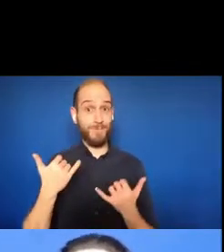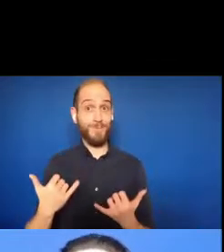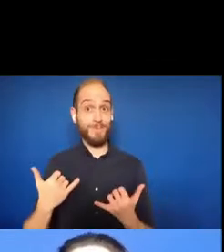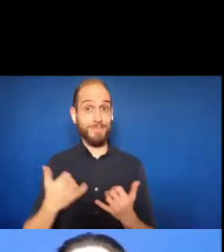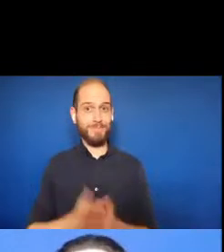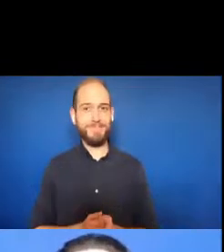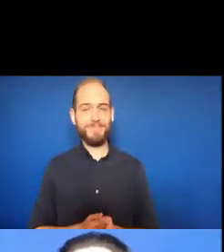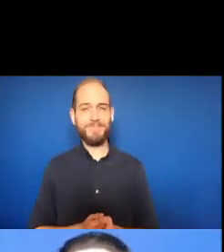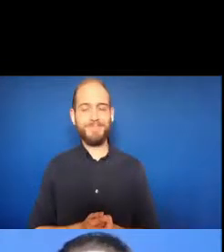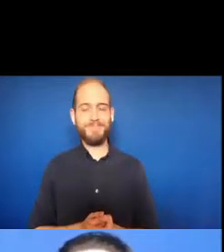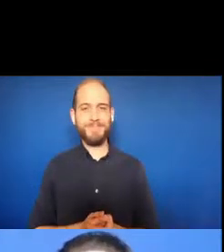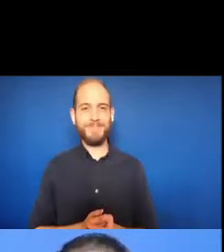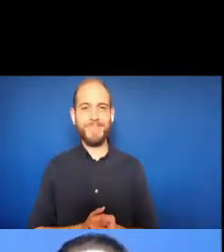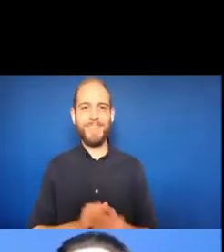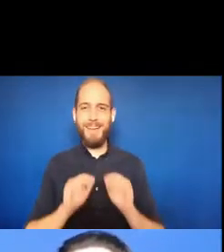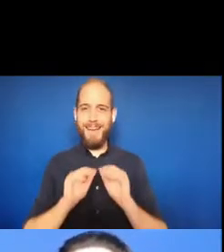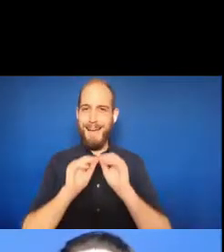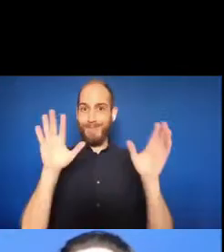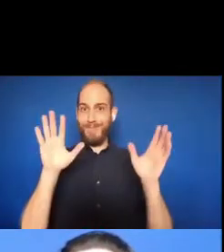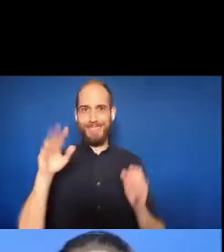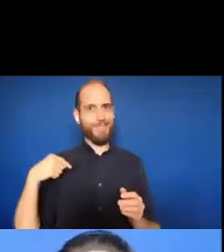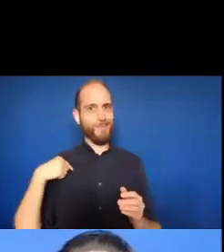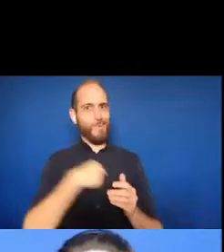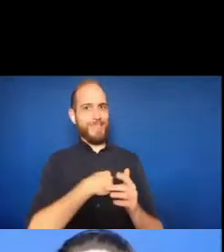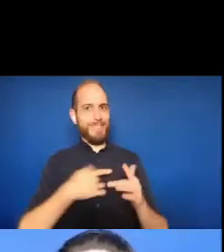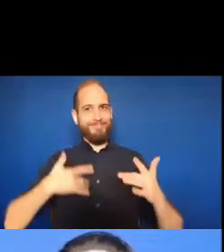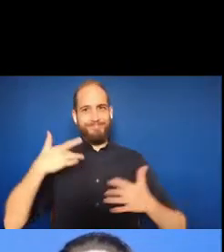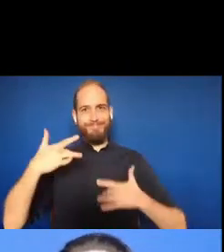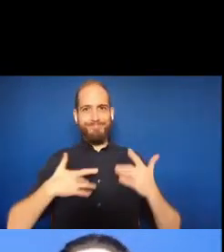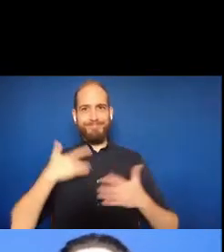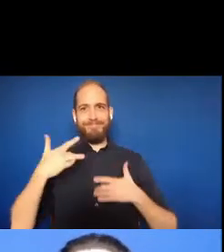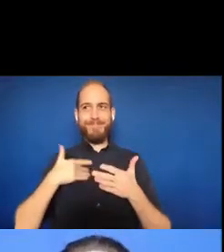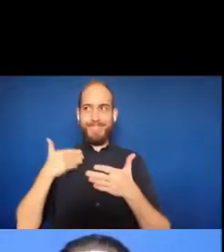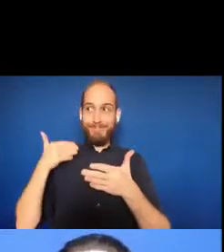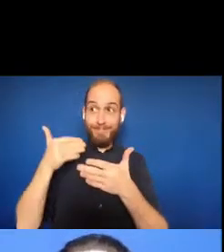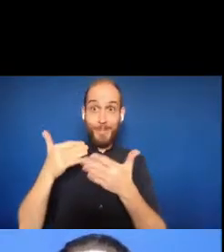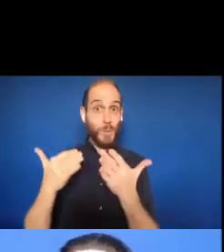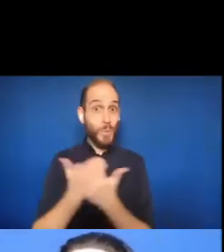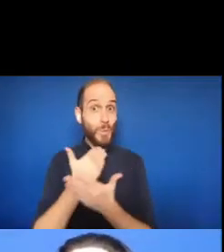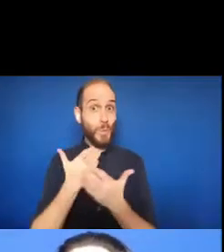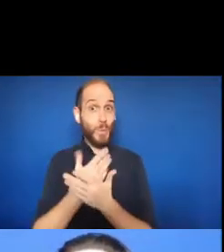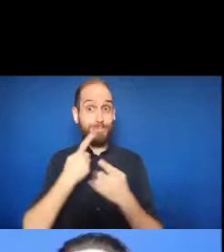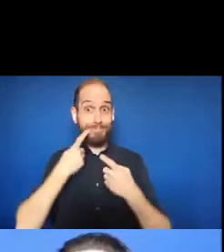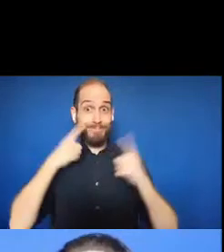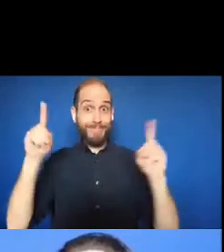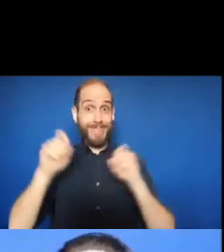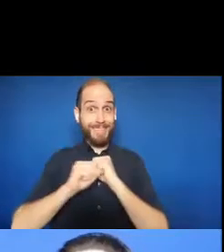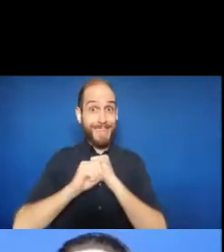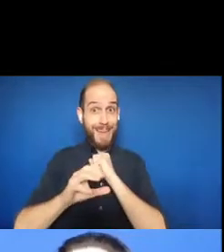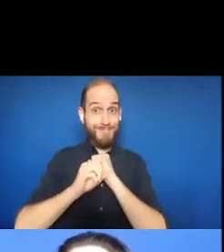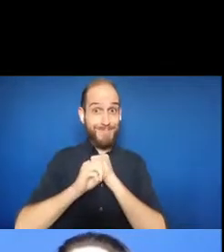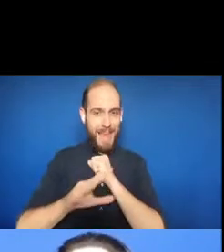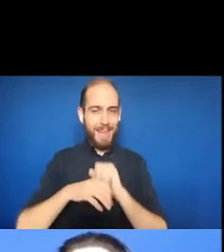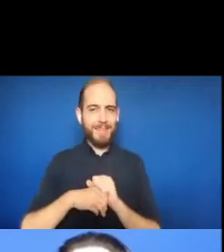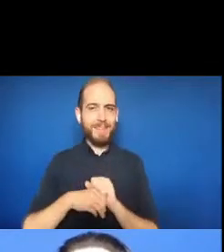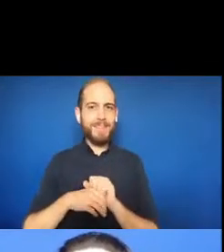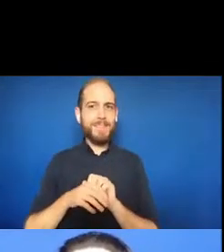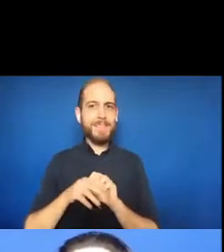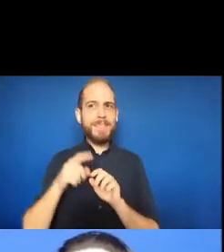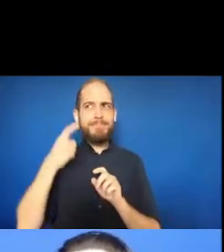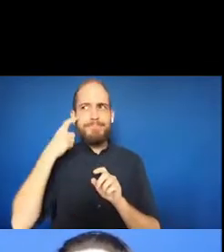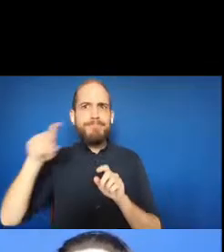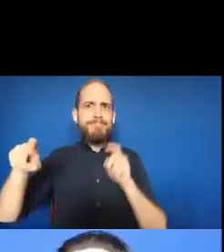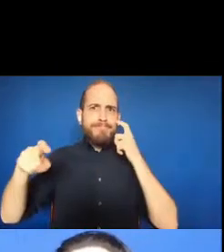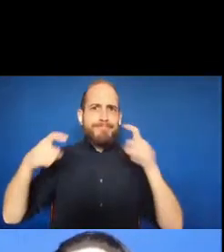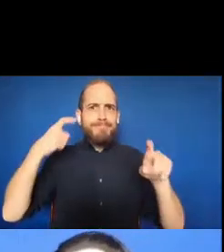can tell, we're pretty excited about our new campaign. Look for it in your community, and we encourage you to